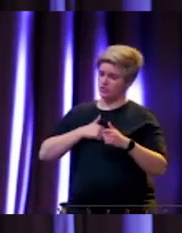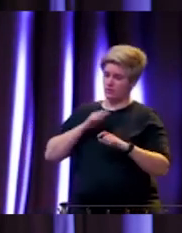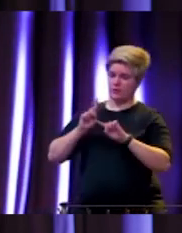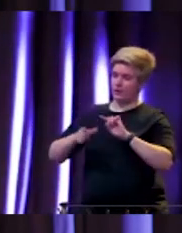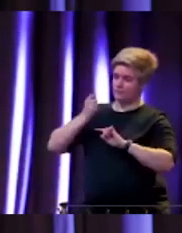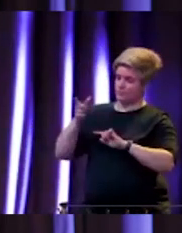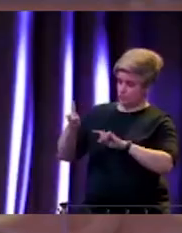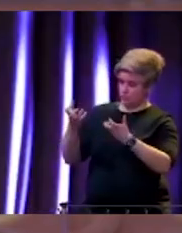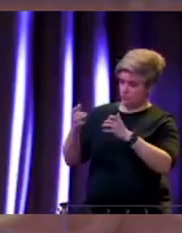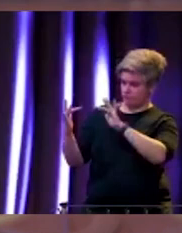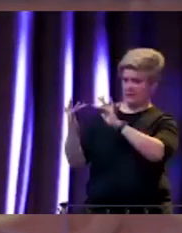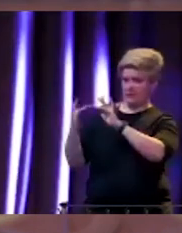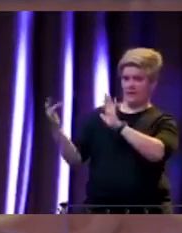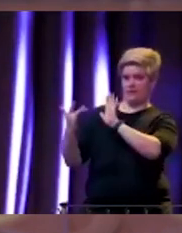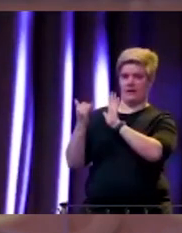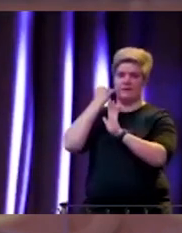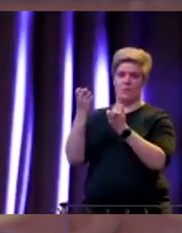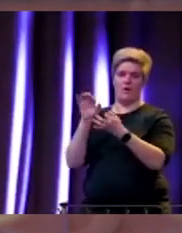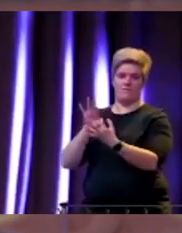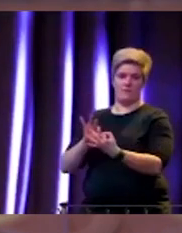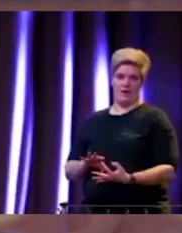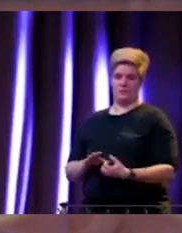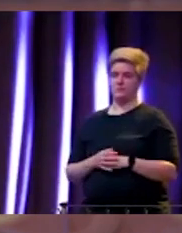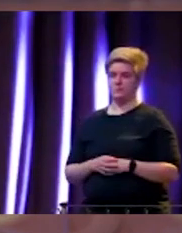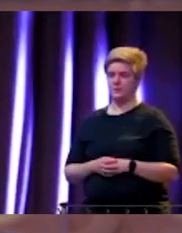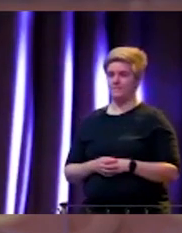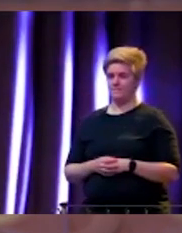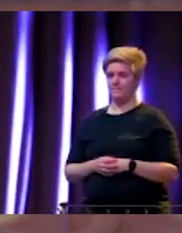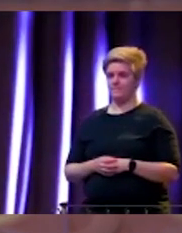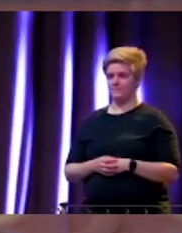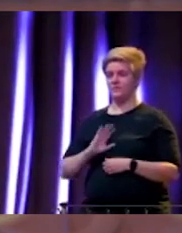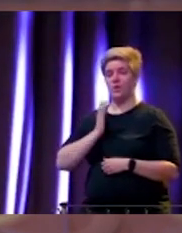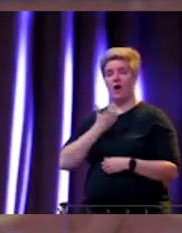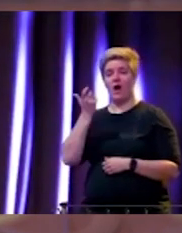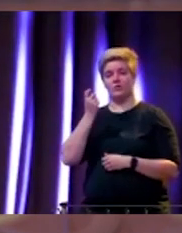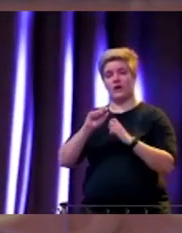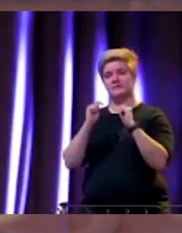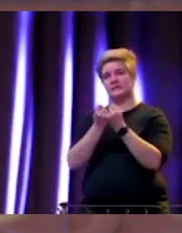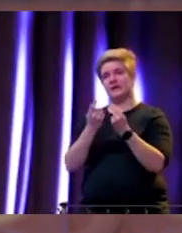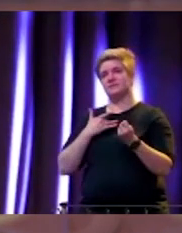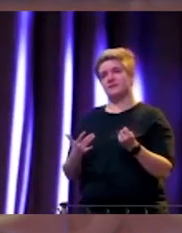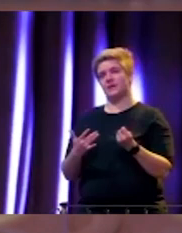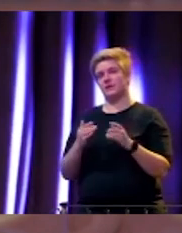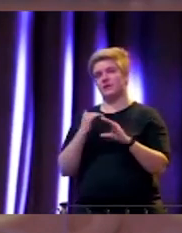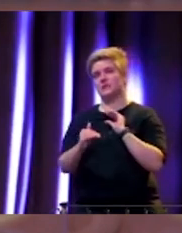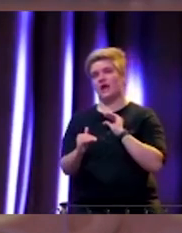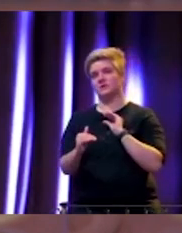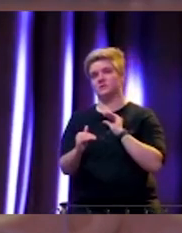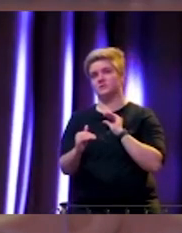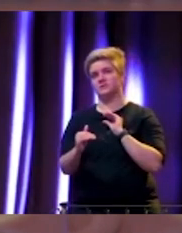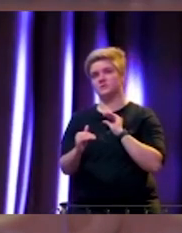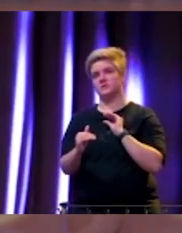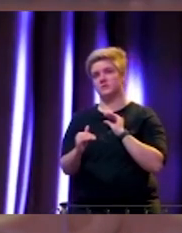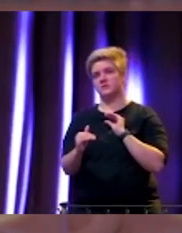so-and-so. And so our grants team typically spends the, you know, next